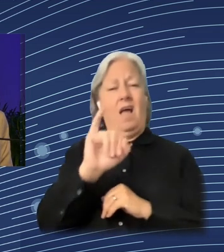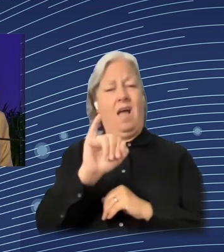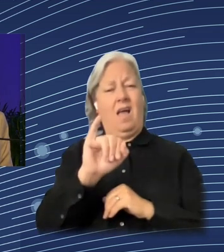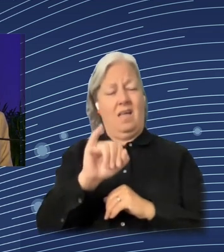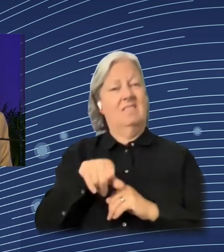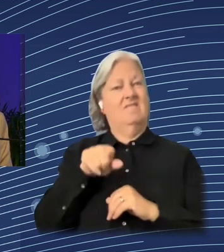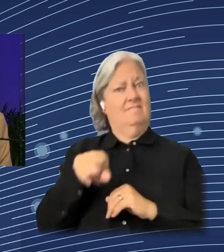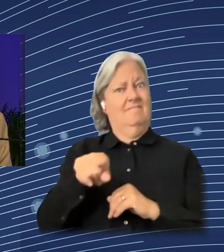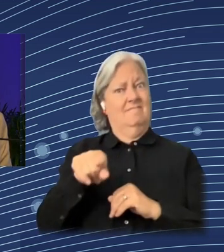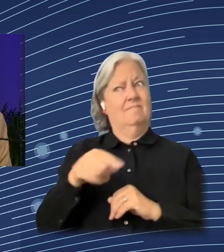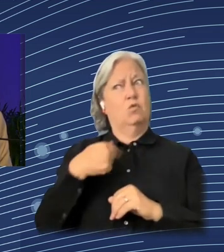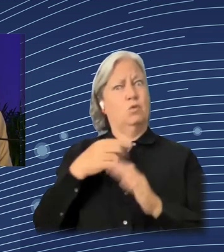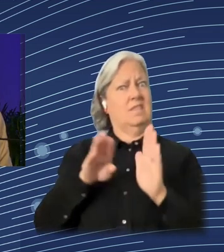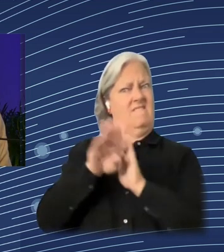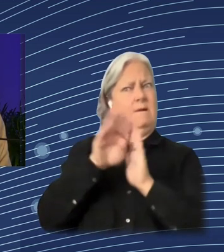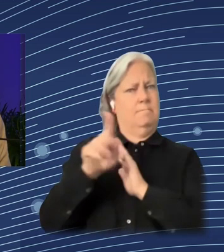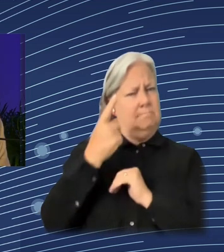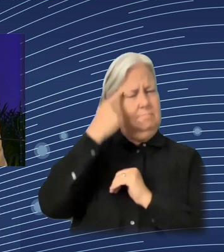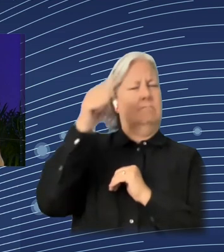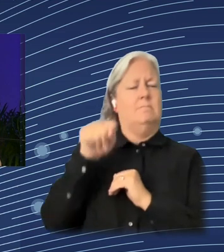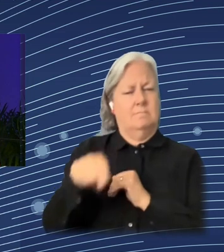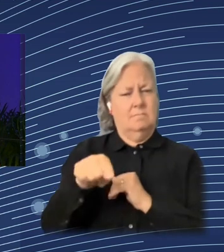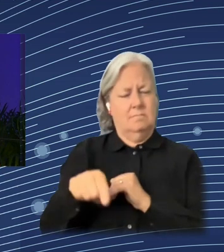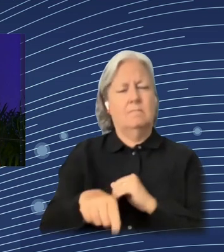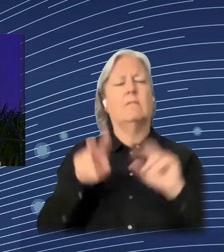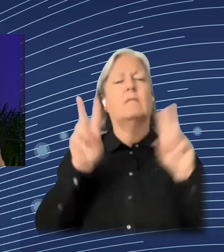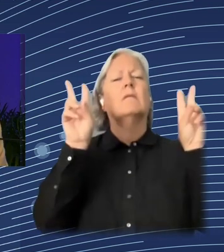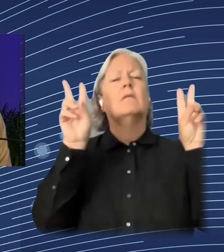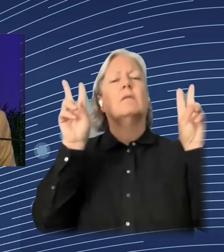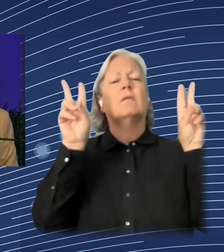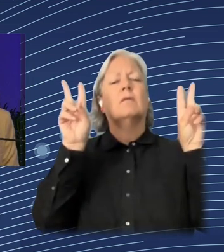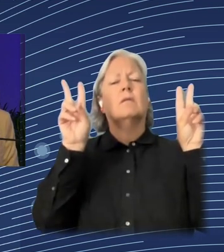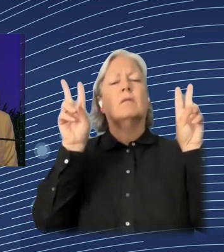we call the frozen system.